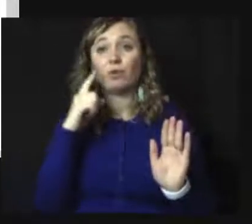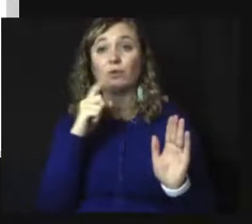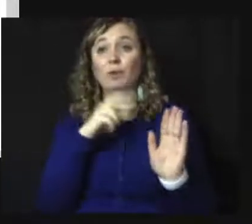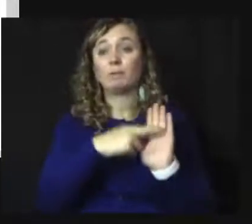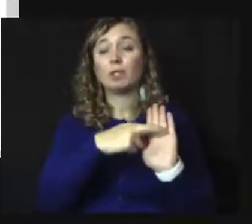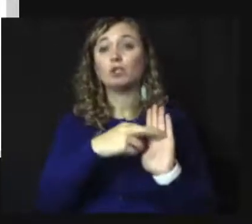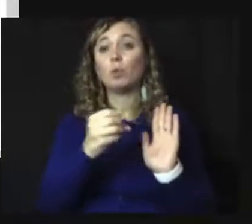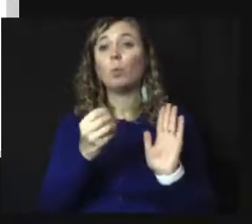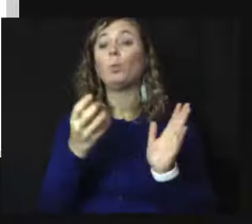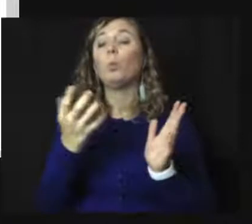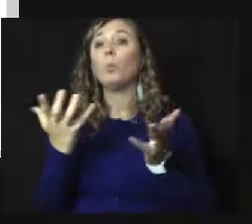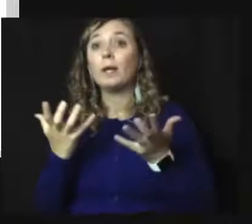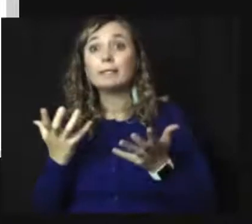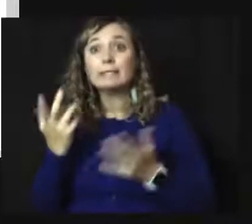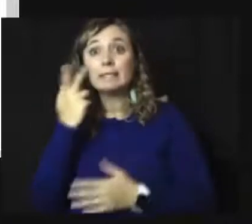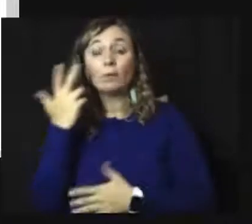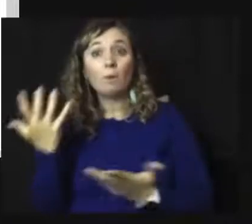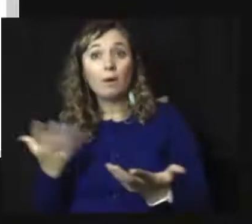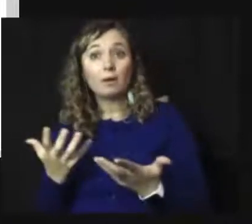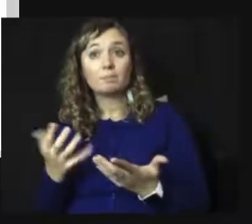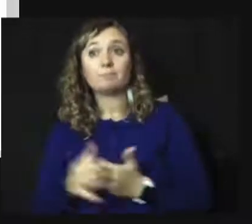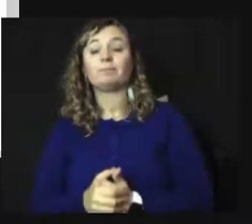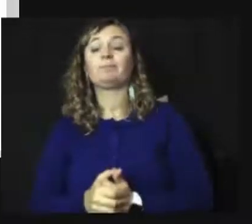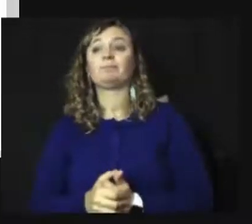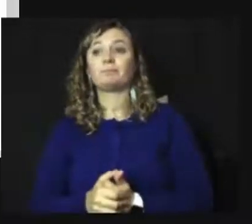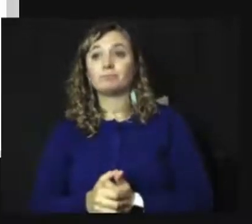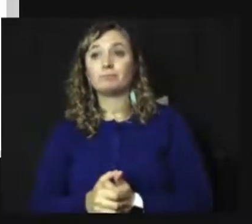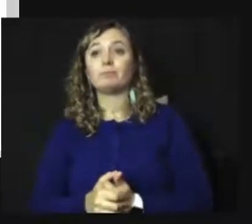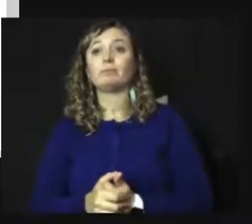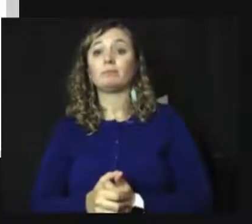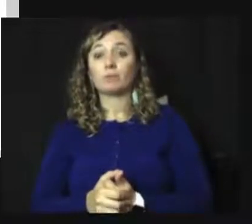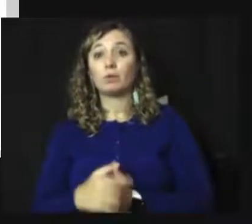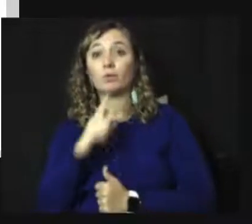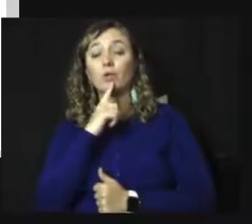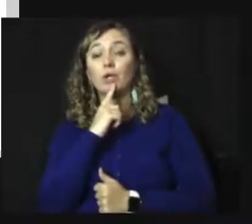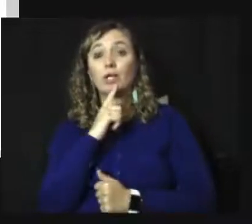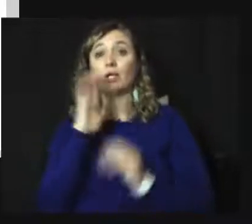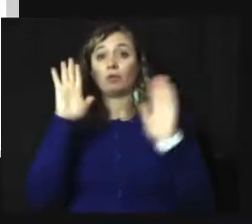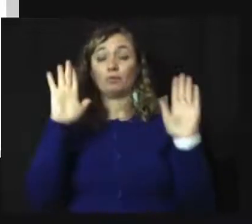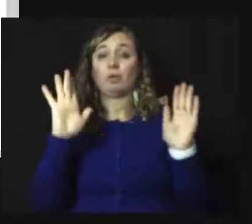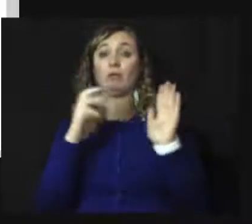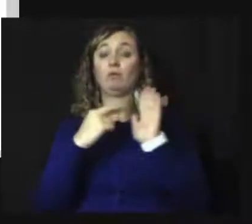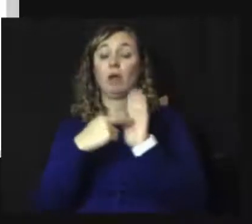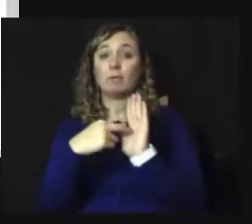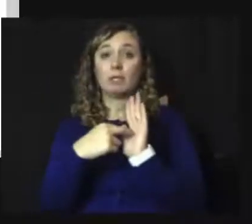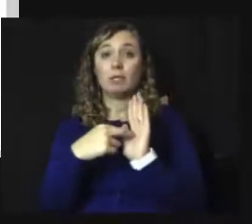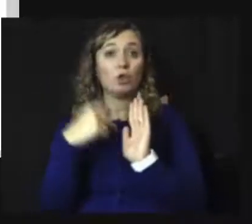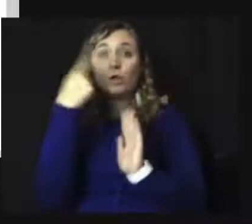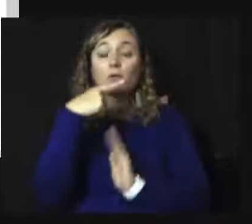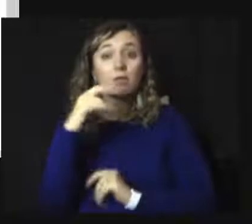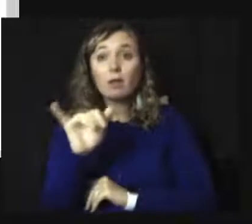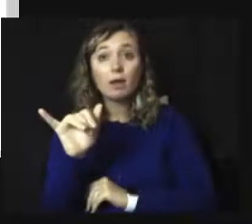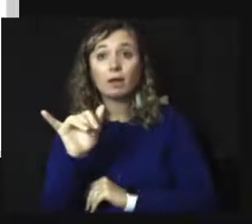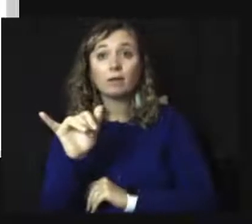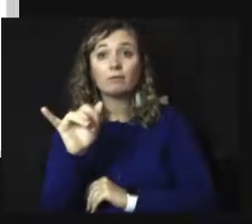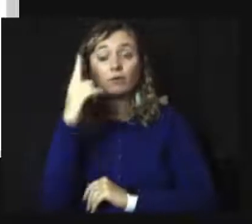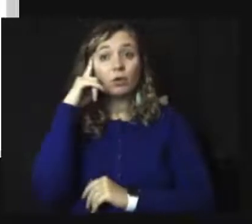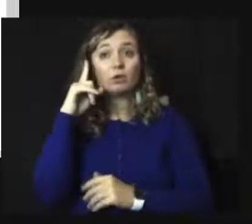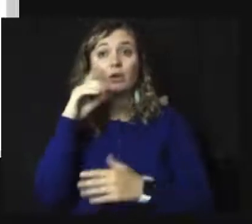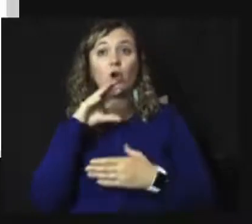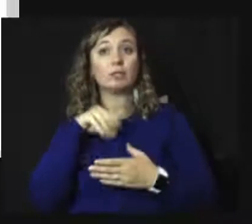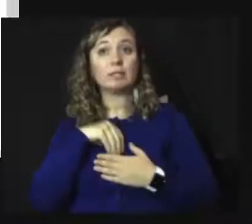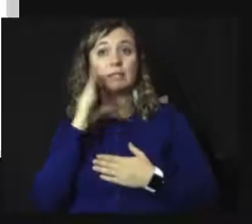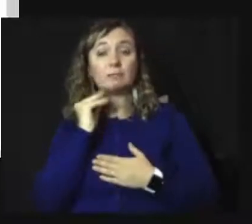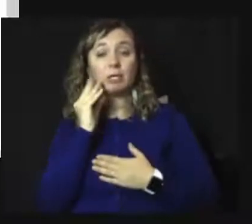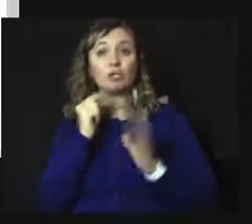see? What would a great representation of the autistic experience look like? It would